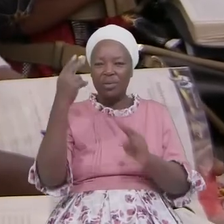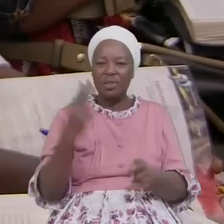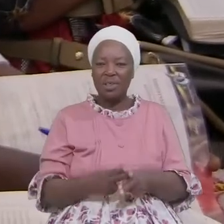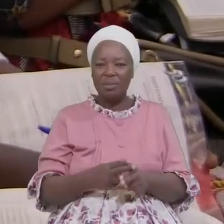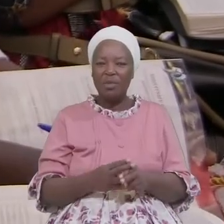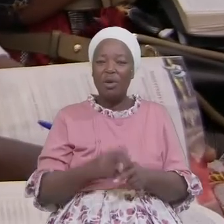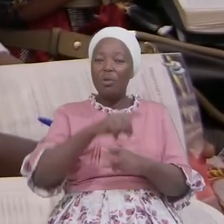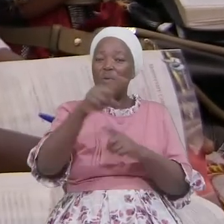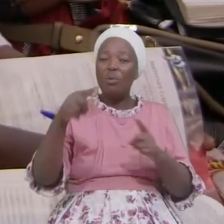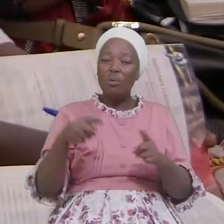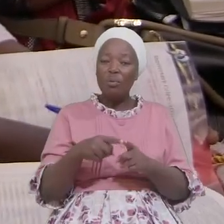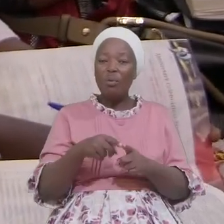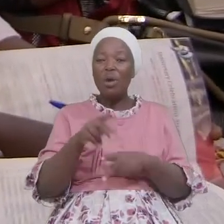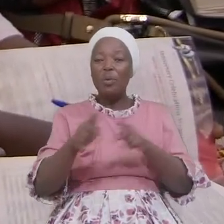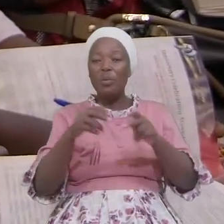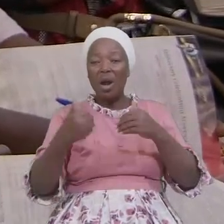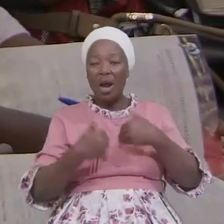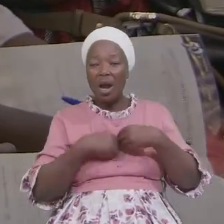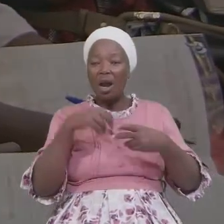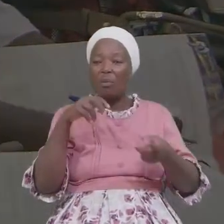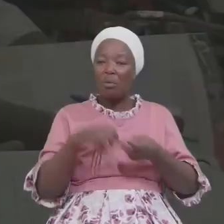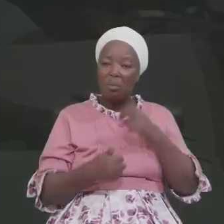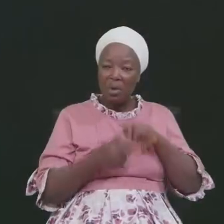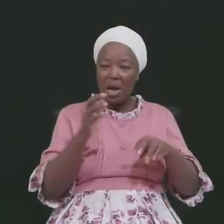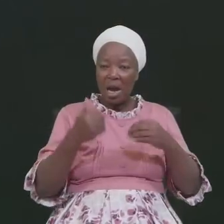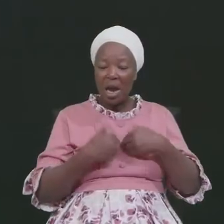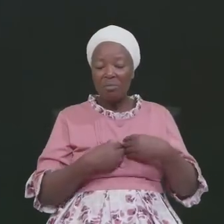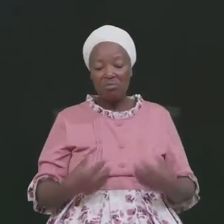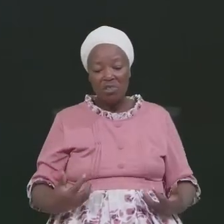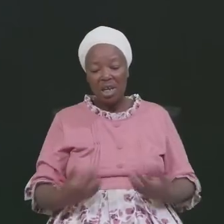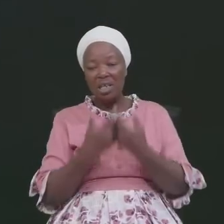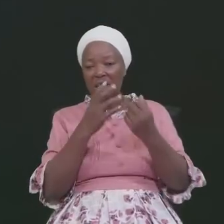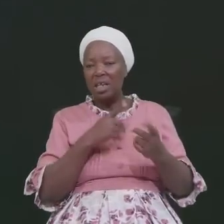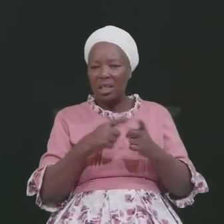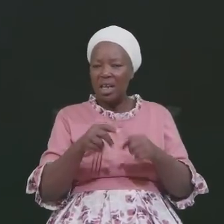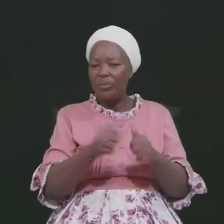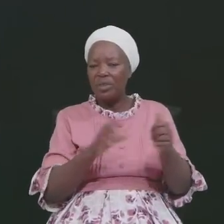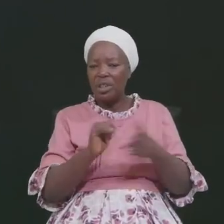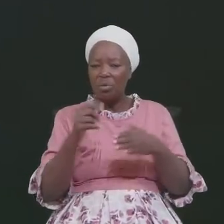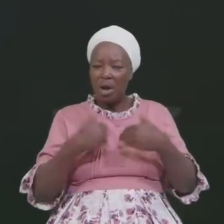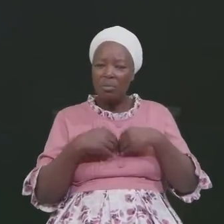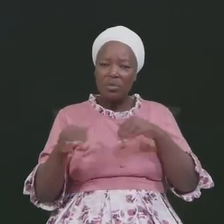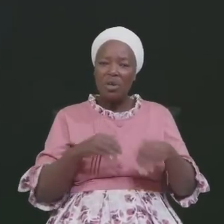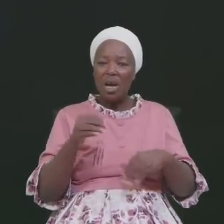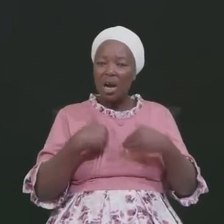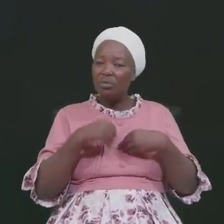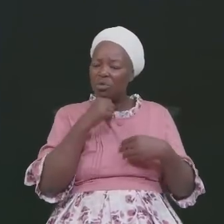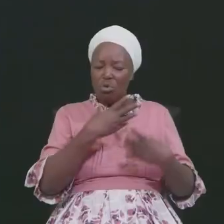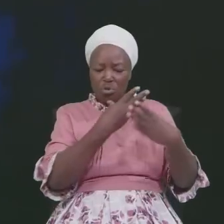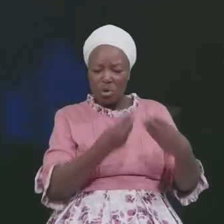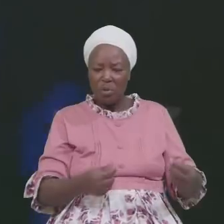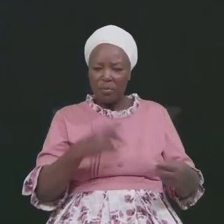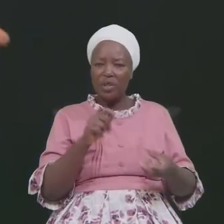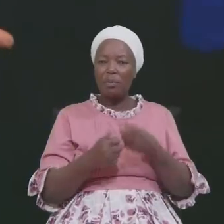When people have problems and they have challenges, and everything you've done has not solved the